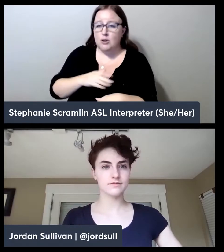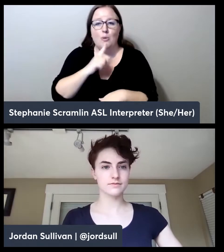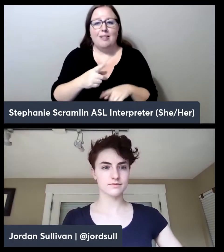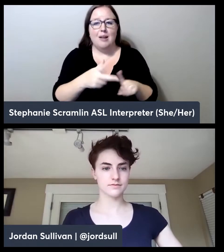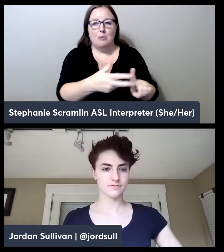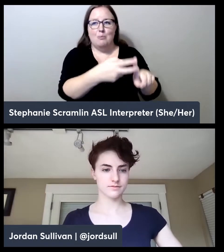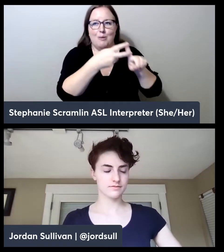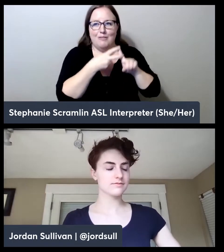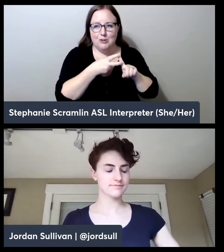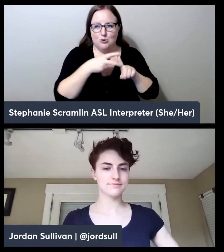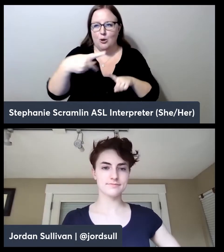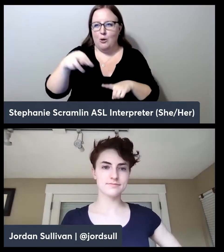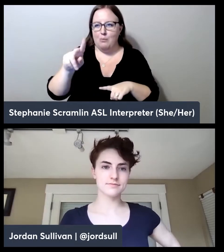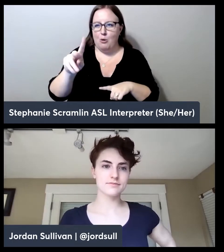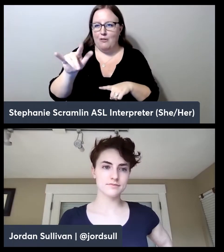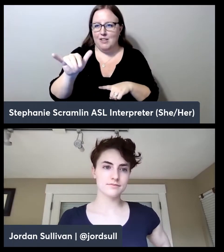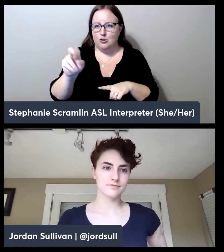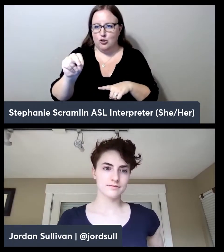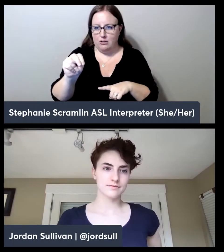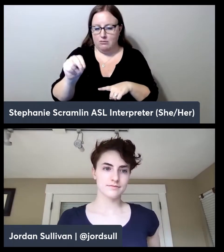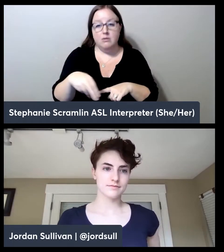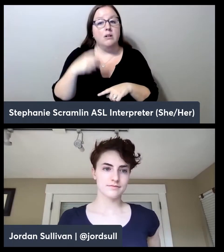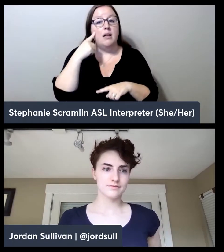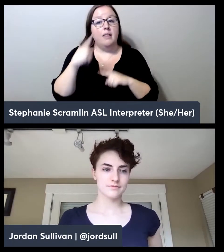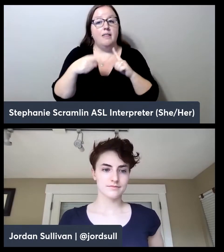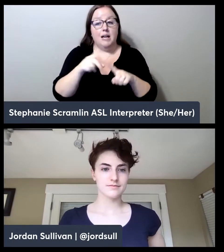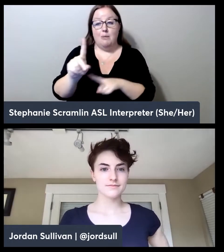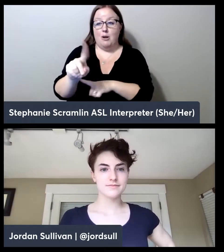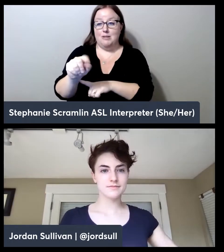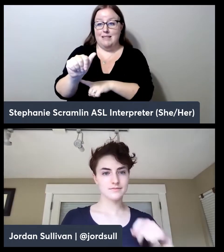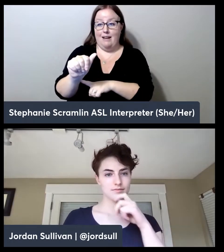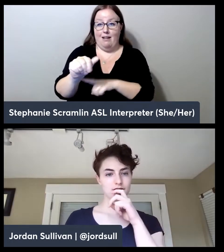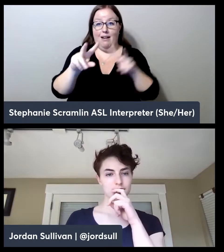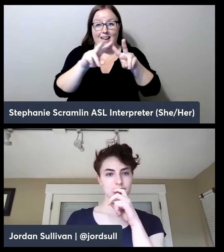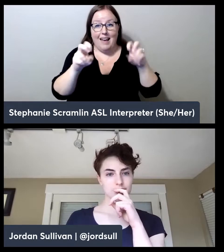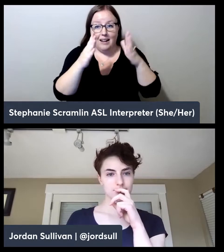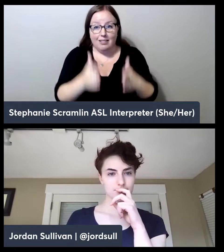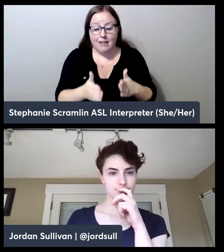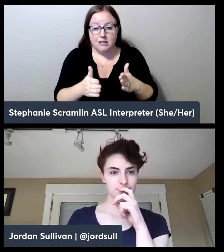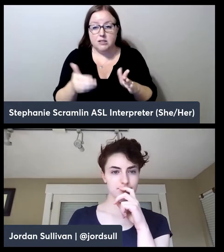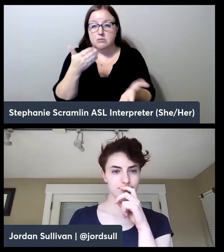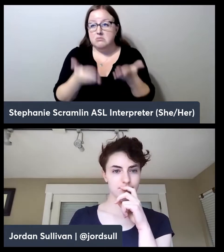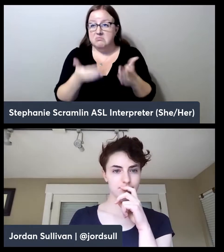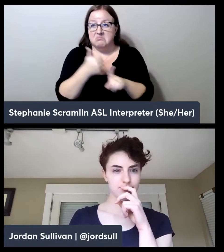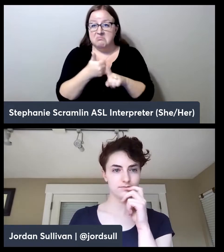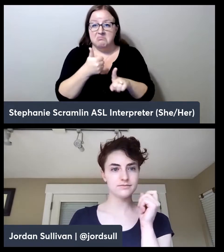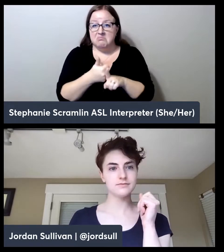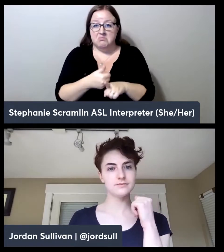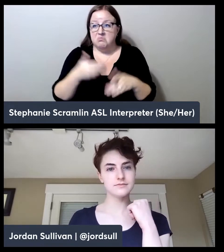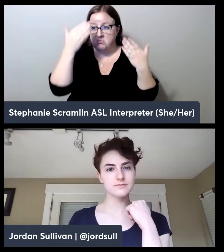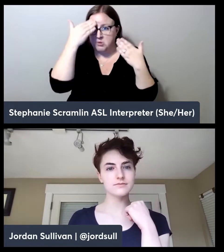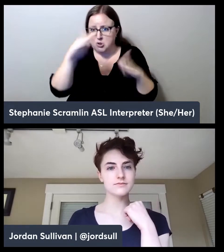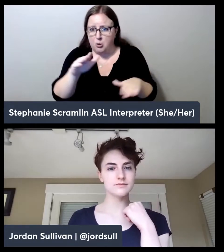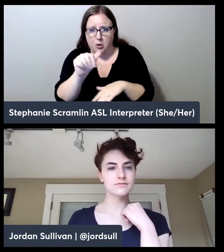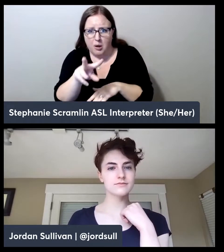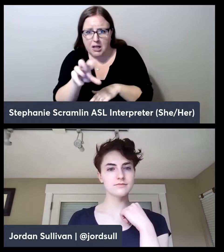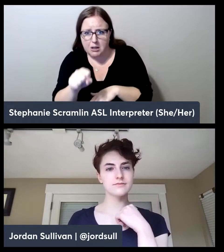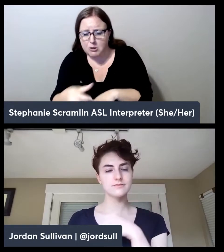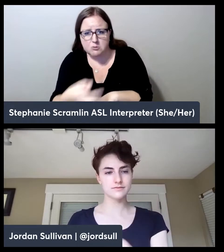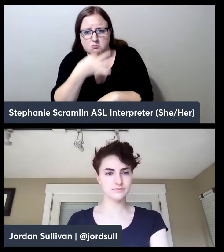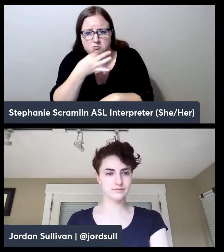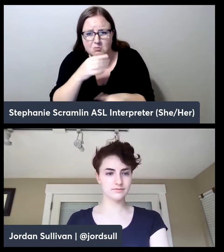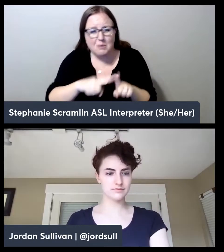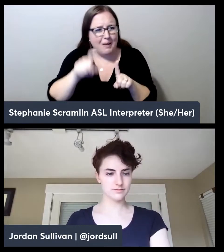So like I told you, think about a data analyst, right? Who may not be well versed in AWS, but they need an